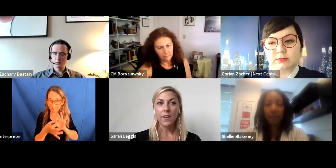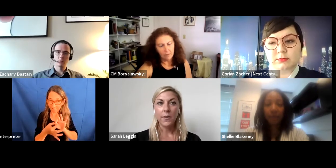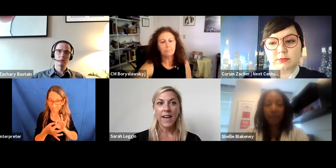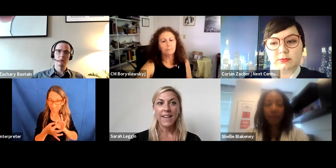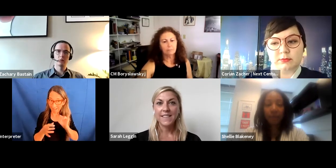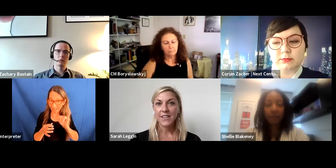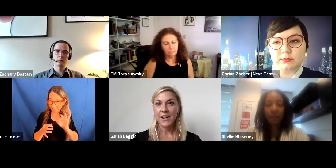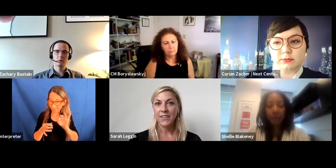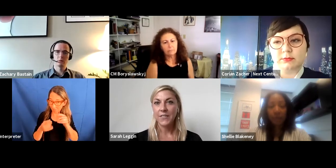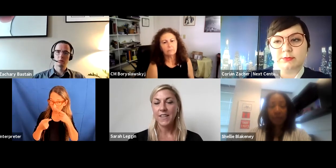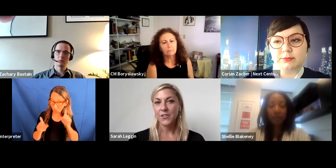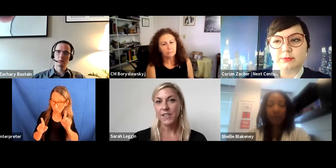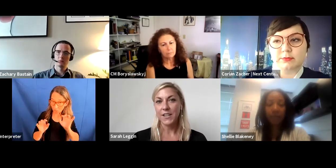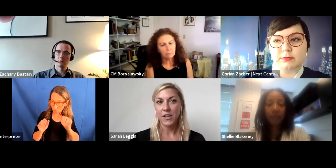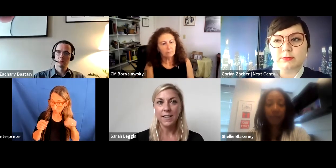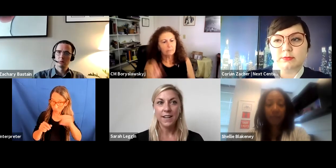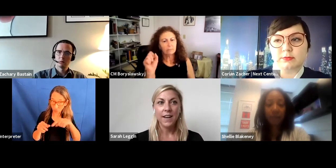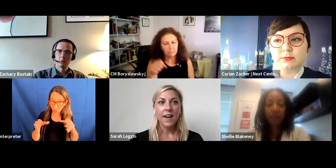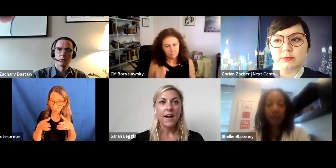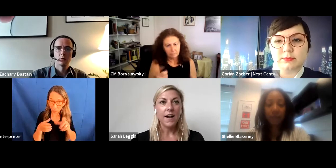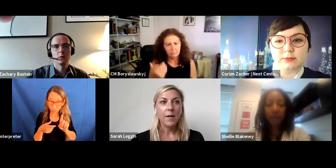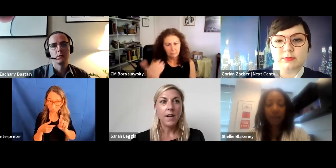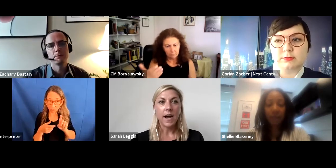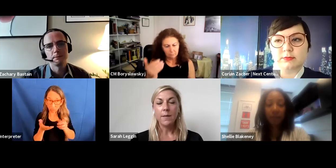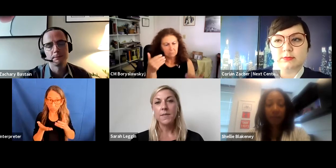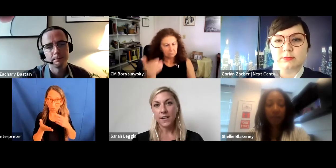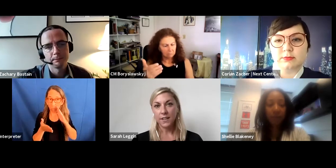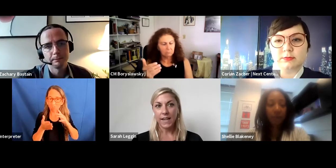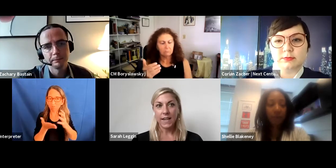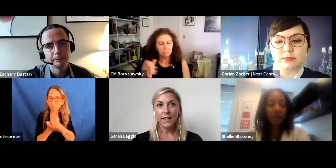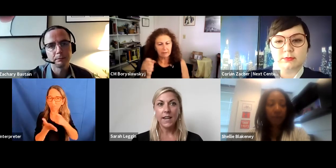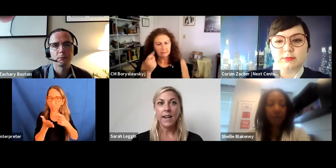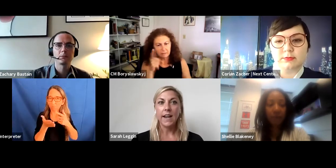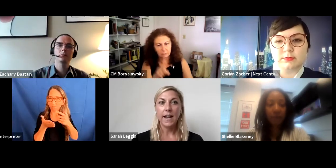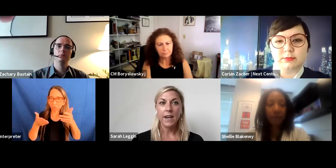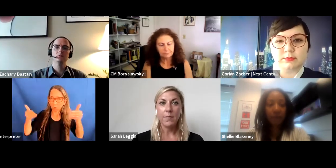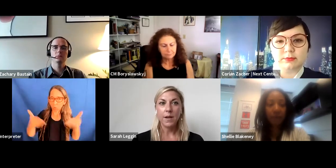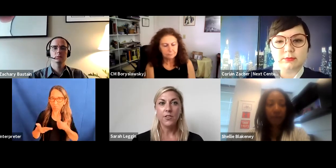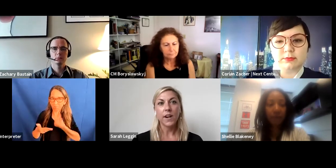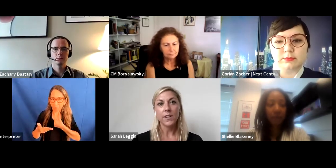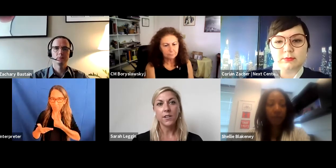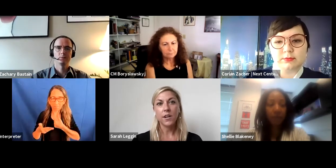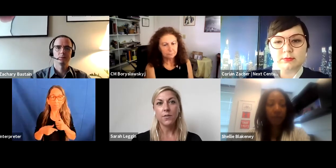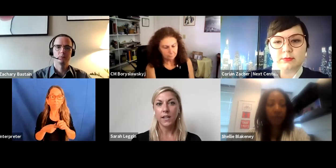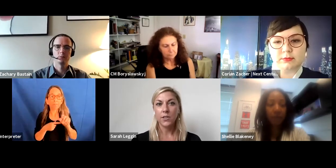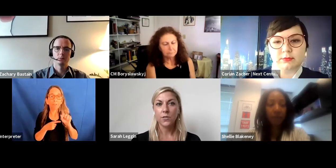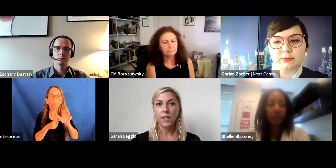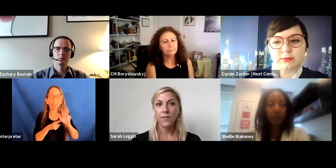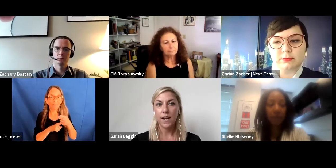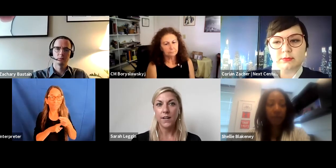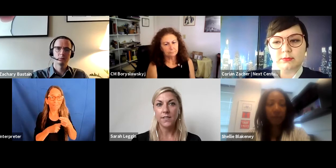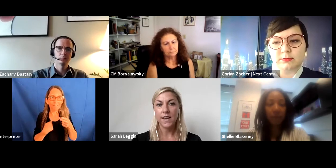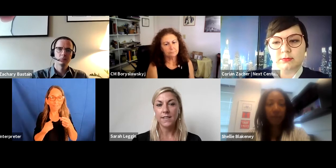So I'll go ahead and start with an introduction. I'm Sarah Leggin, and I am a Director of